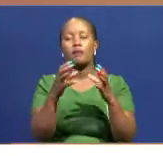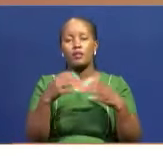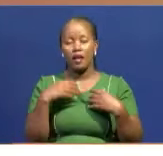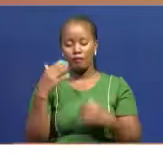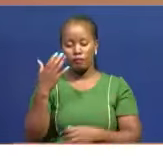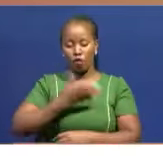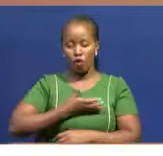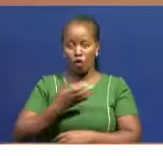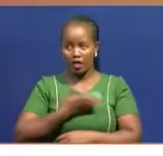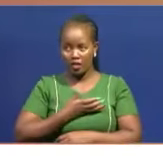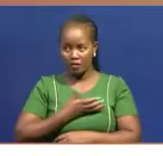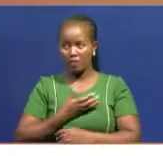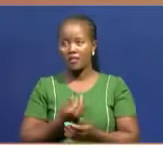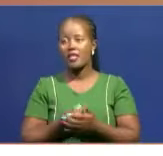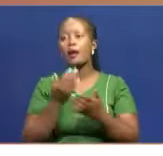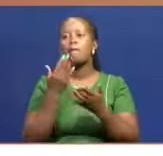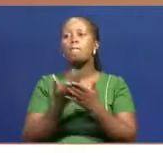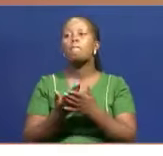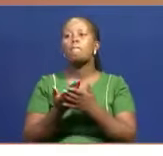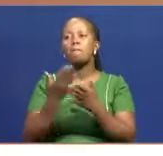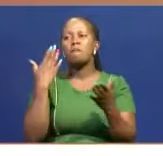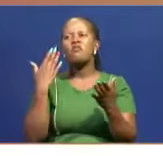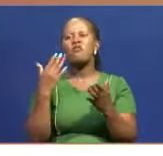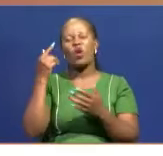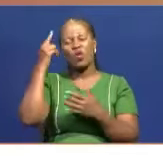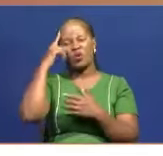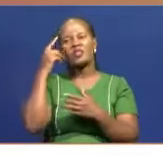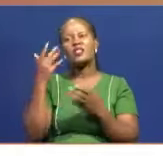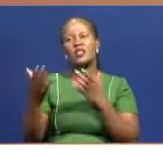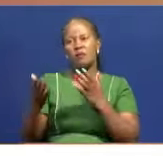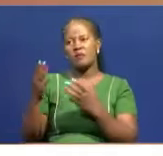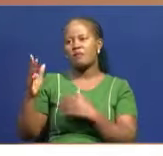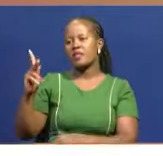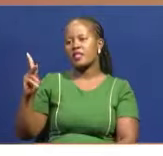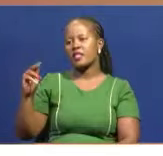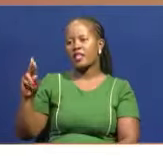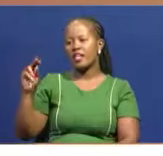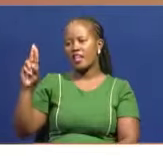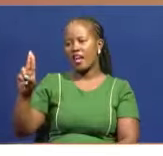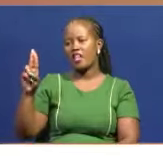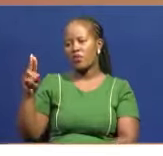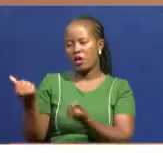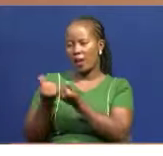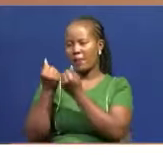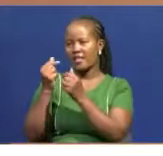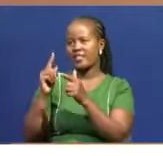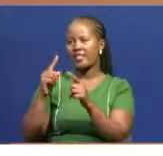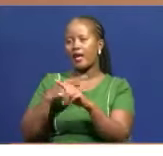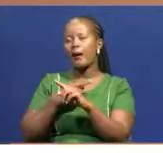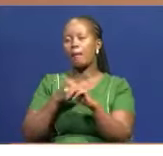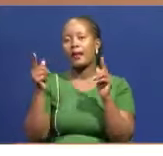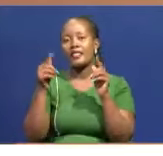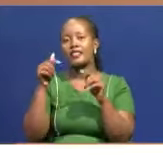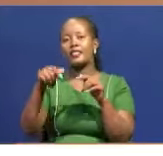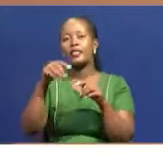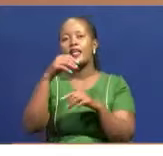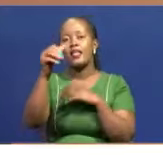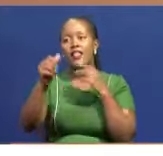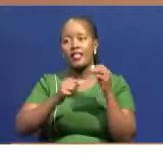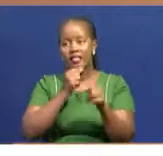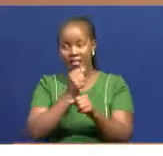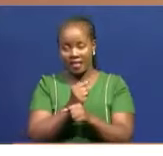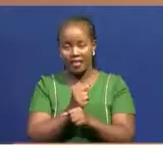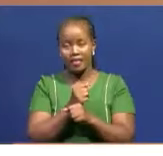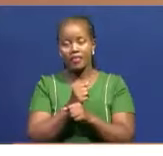franchises. Because before it used to be, that's a KRU event, and then there are club events. But this year, the franchises have